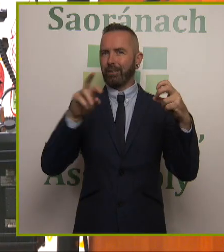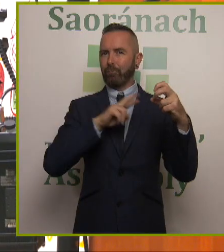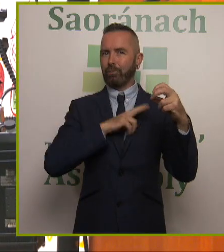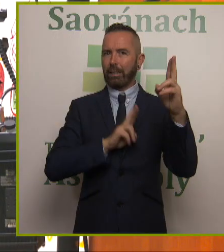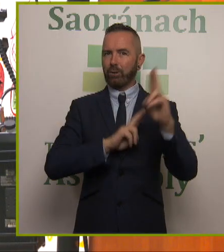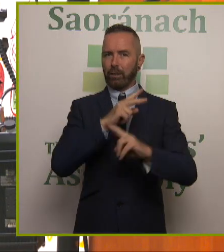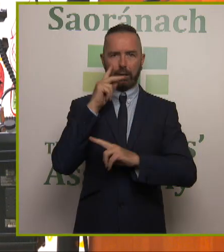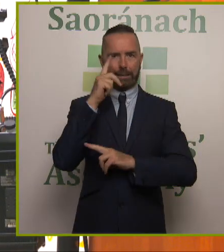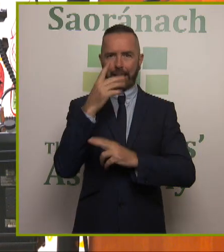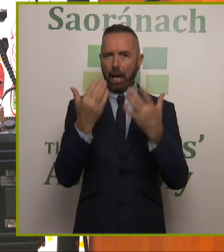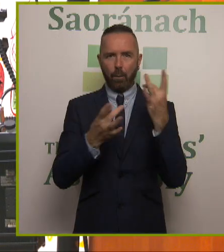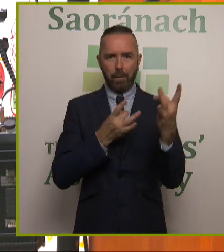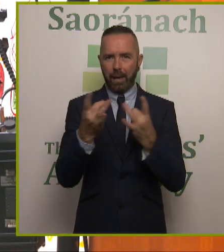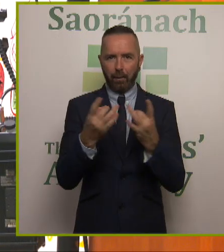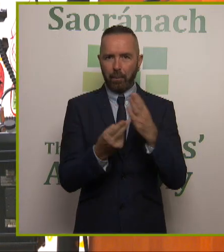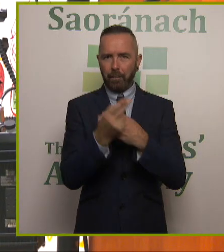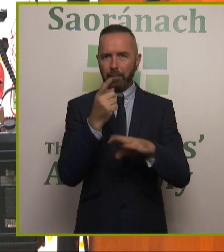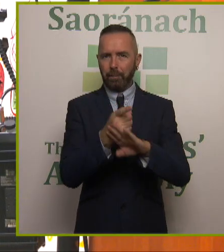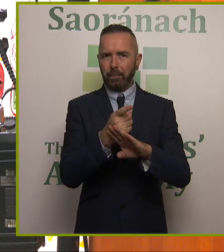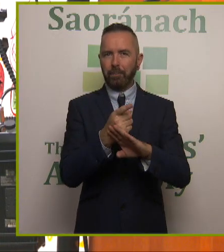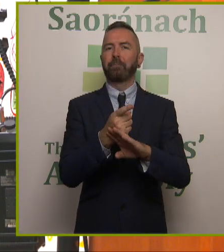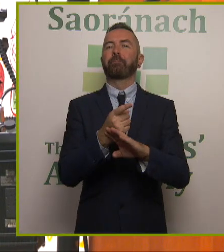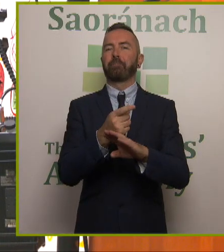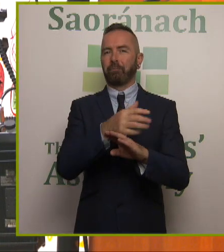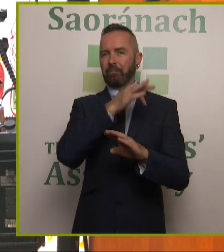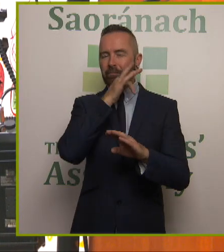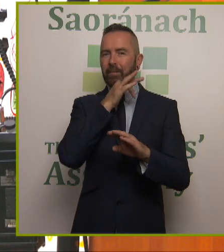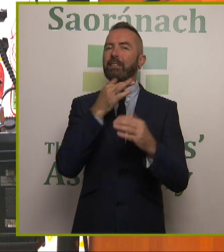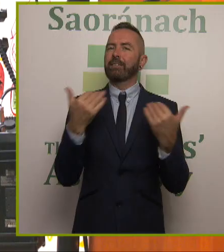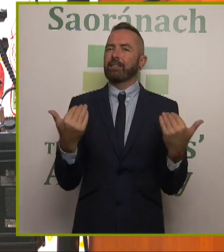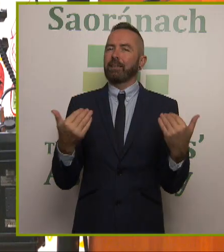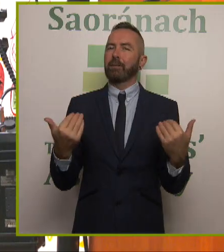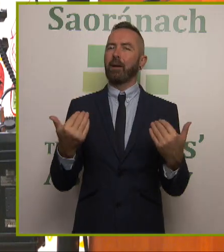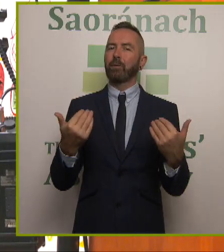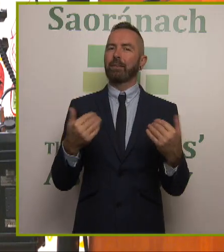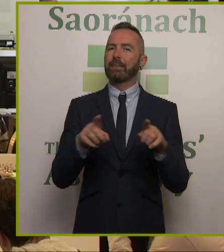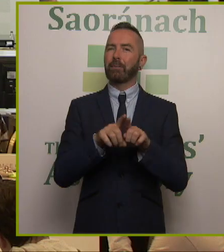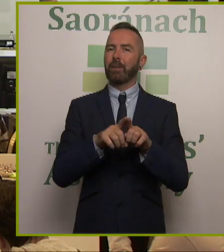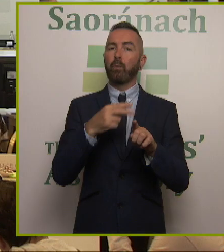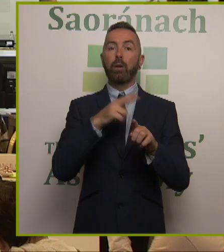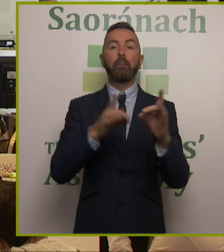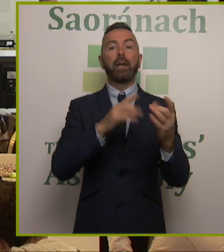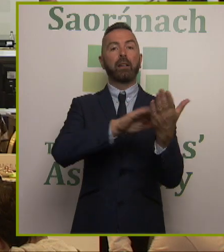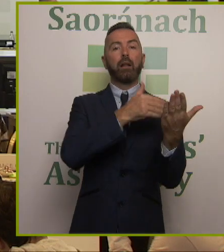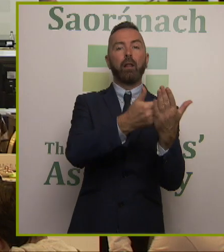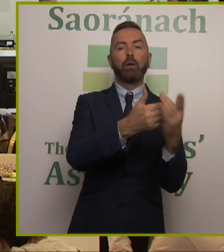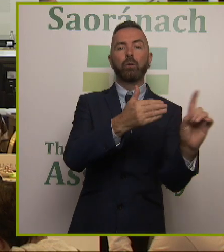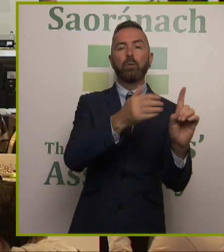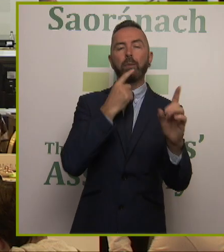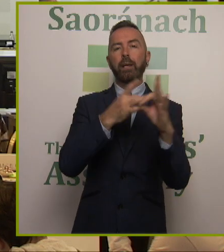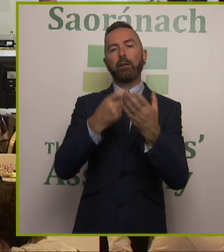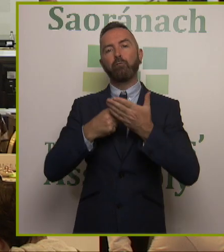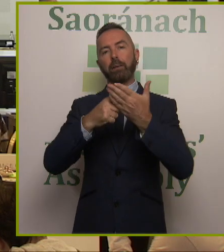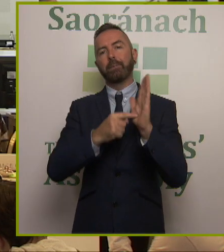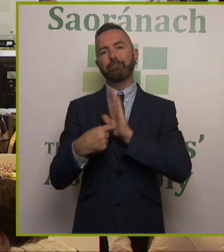shouldn't see how they're made. And this is kind of where we are, in that we're not making a law, but we're making a recommendation that we'll